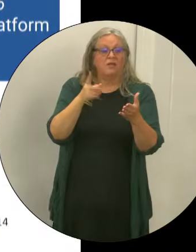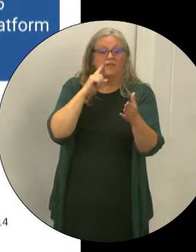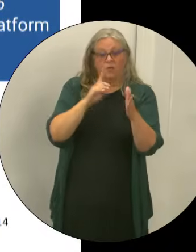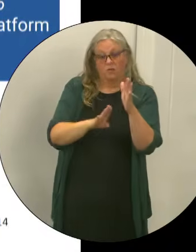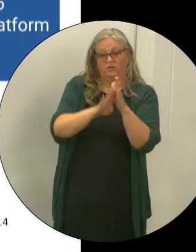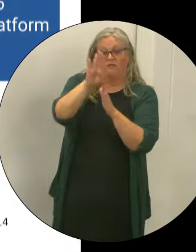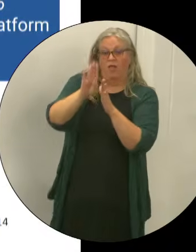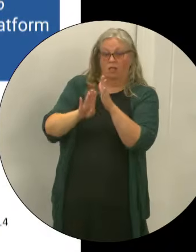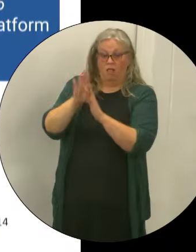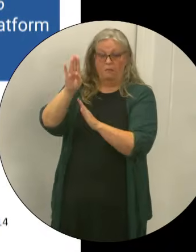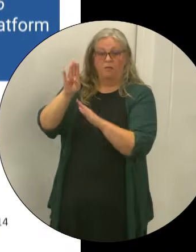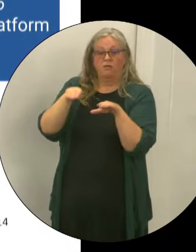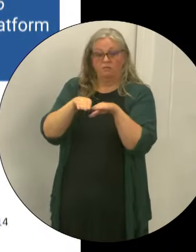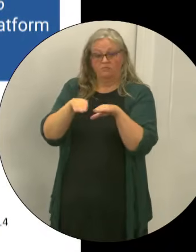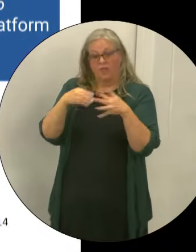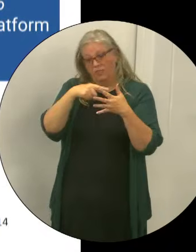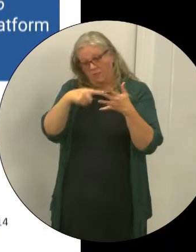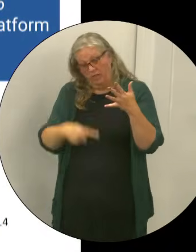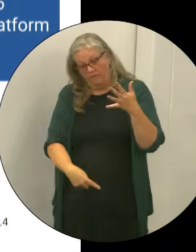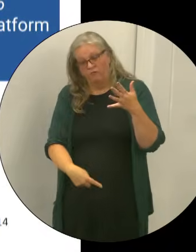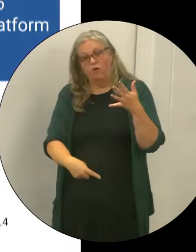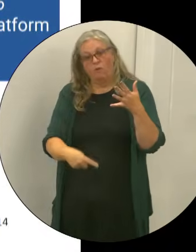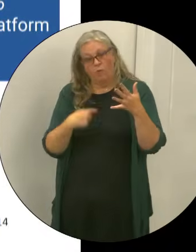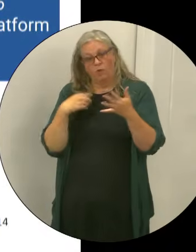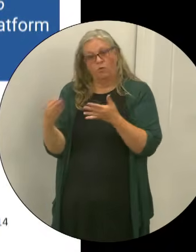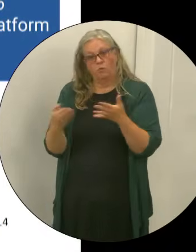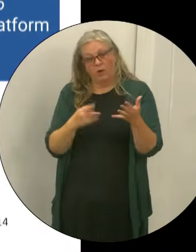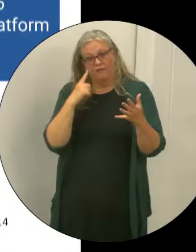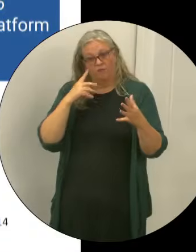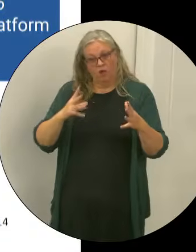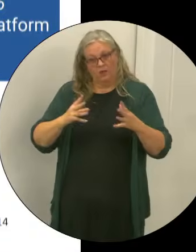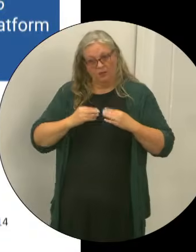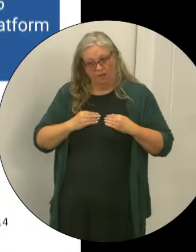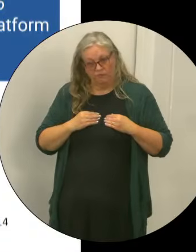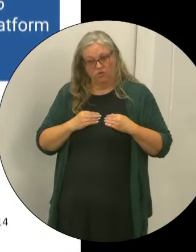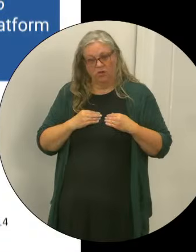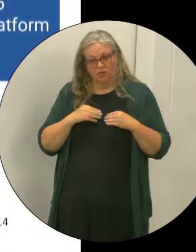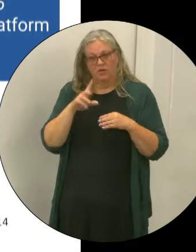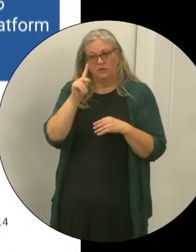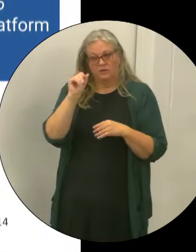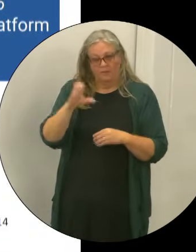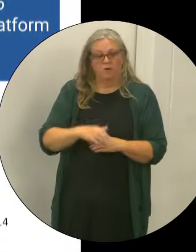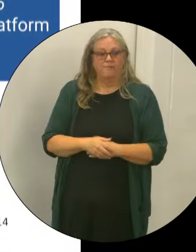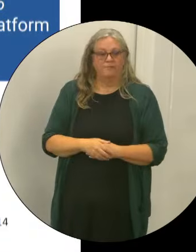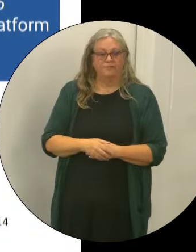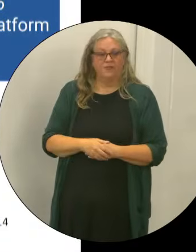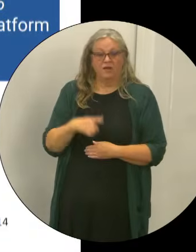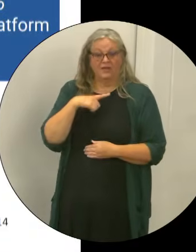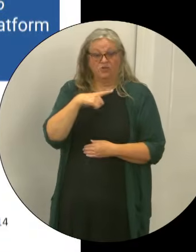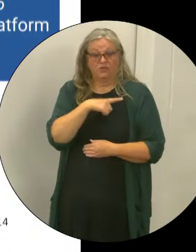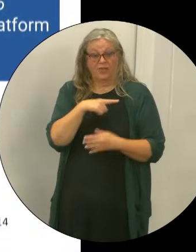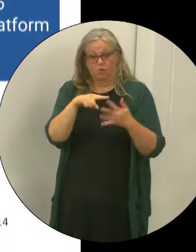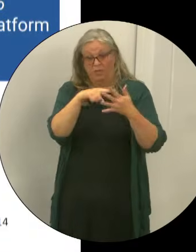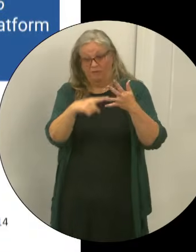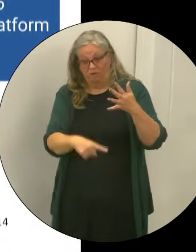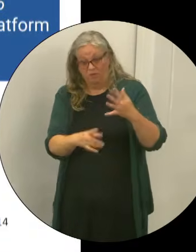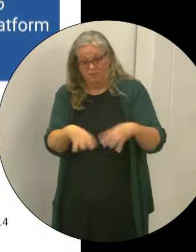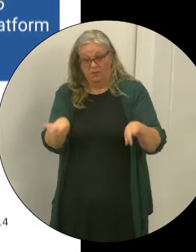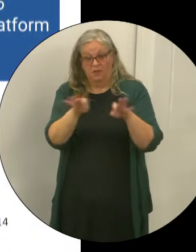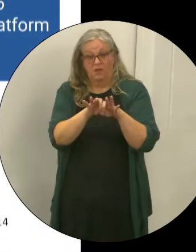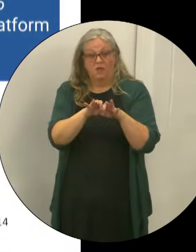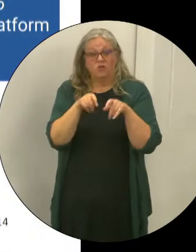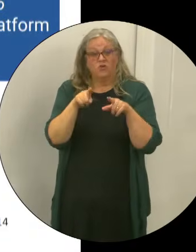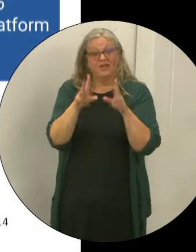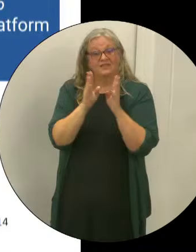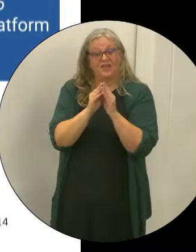district's legislative platform, which we anticipate bringing to the board for adoption in December. The legislative platform is critical because during session, we are frequently